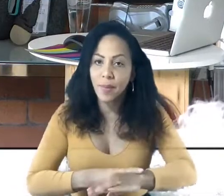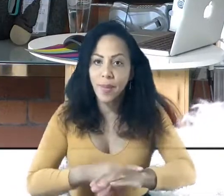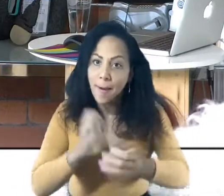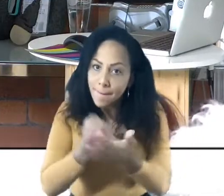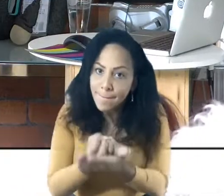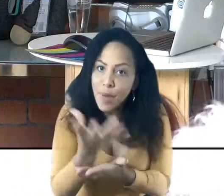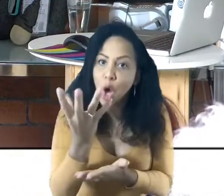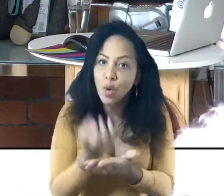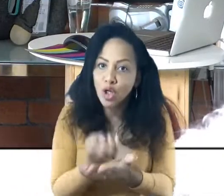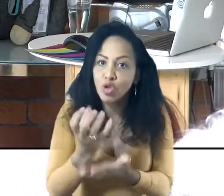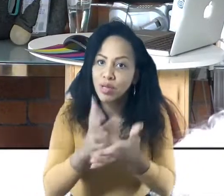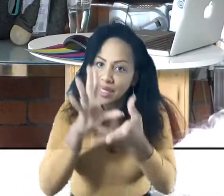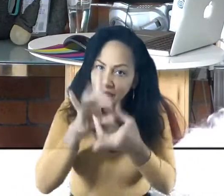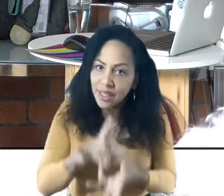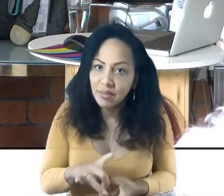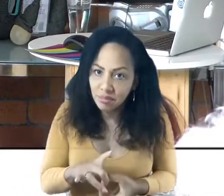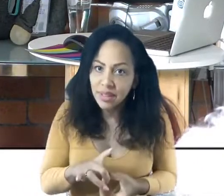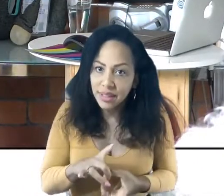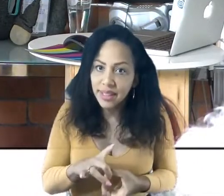talk about